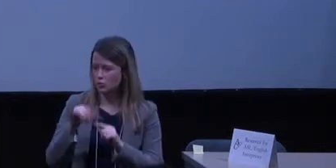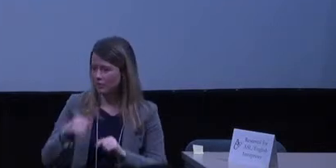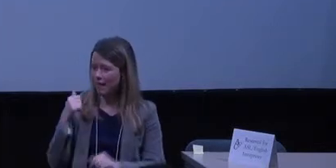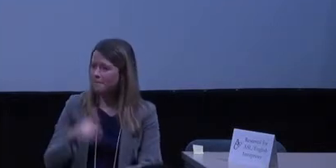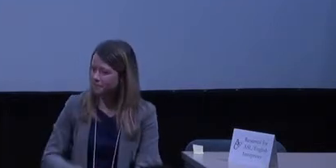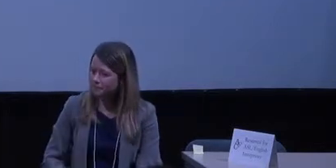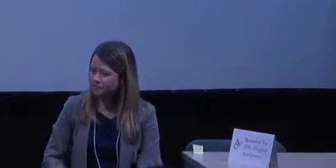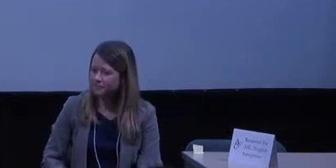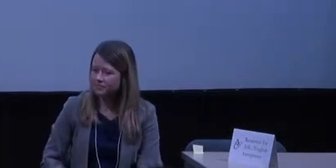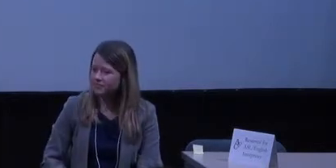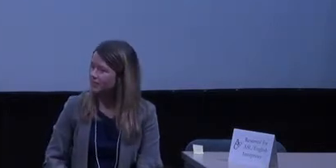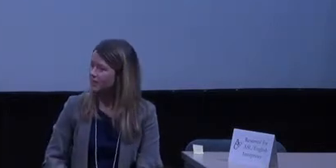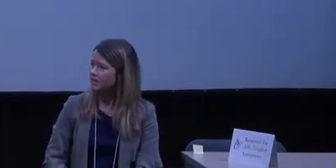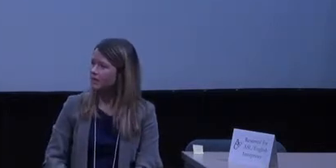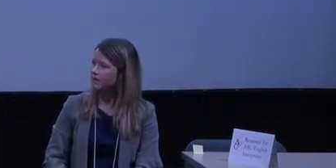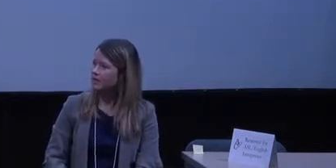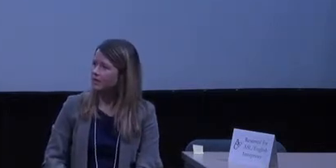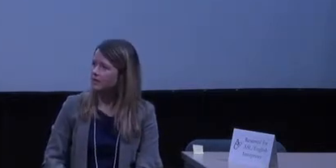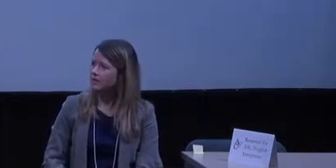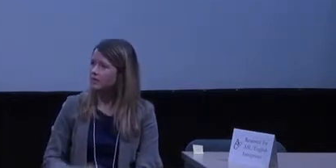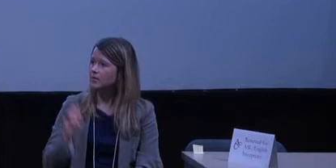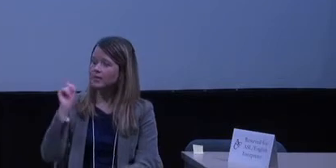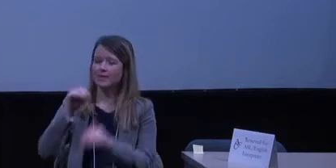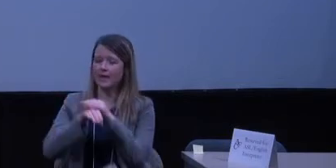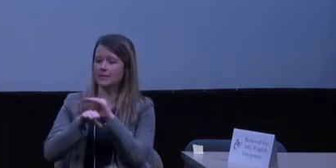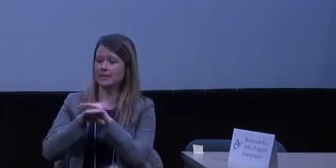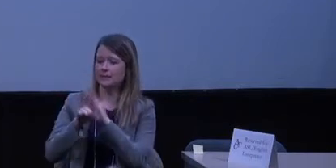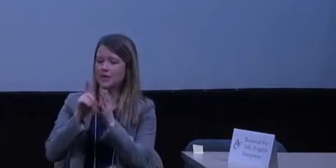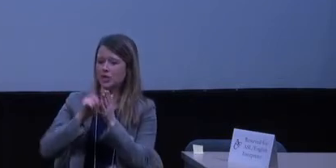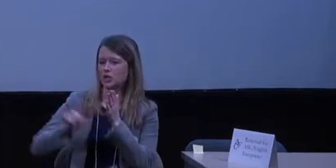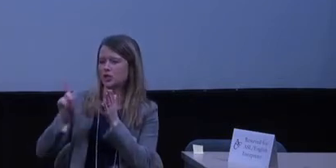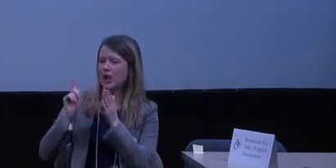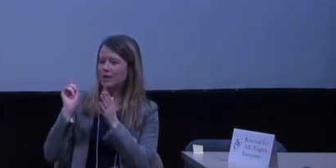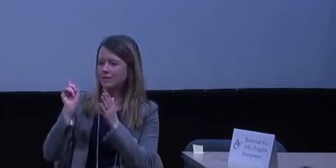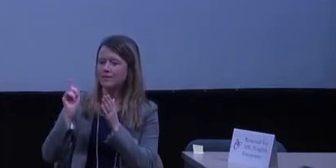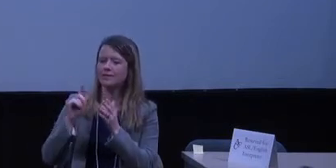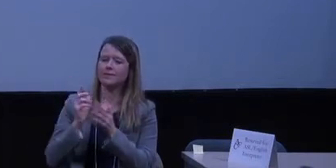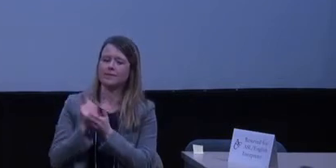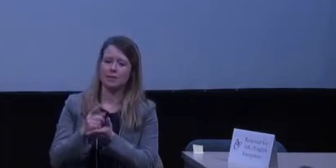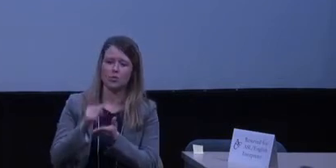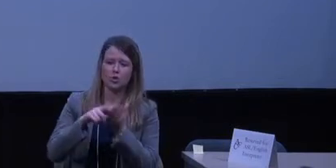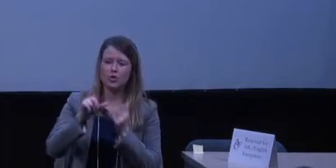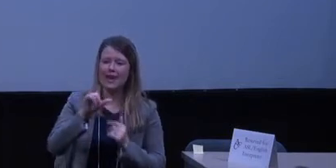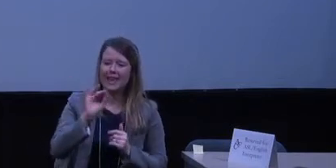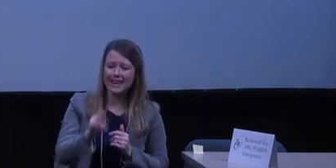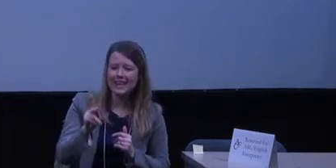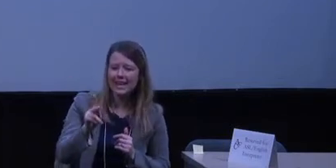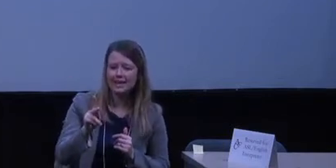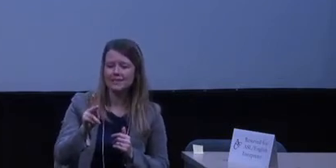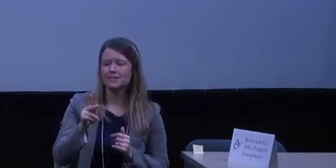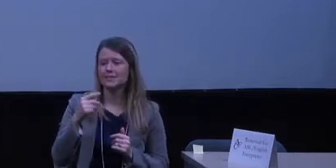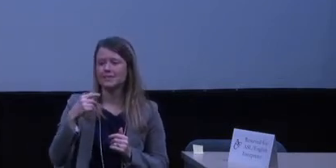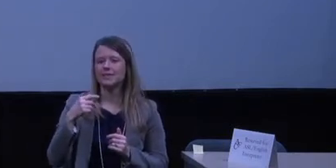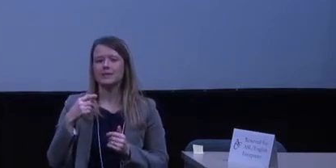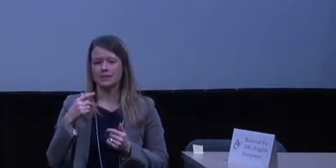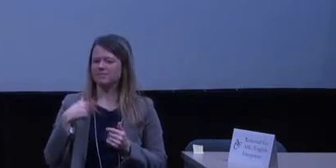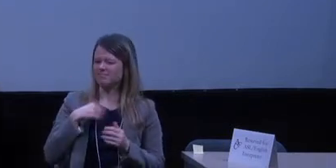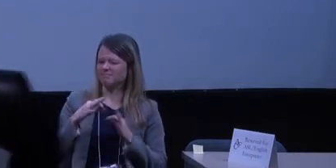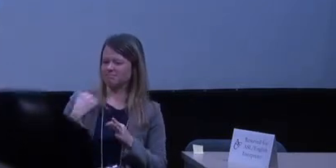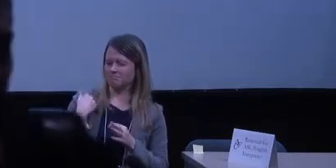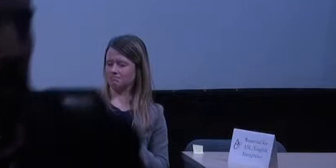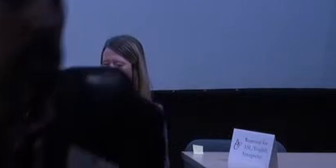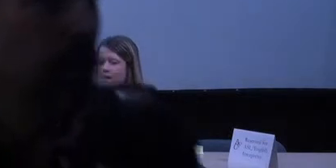So the accessibility checker allows us to check things like those links we were talking about. Does